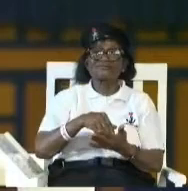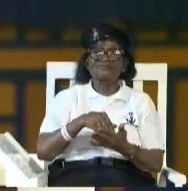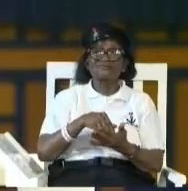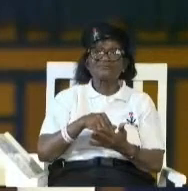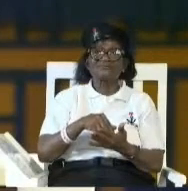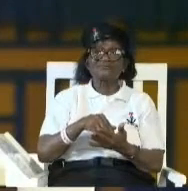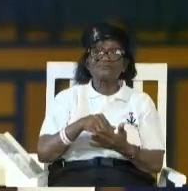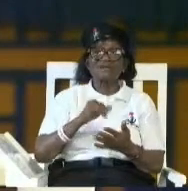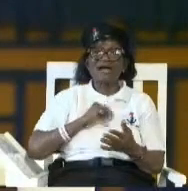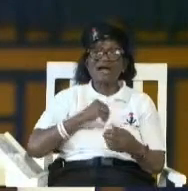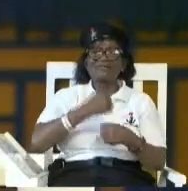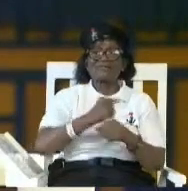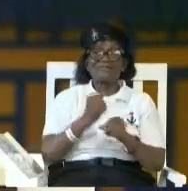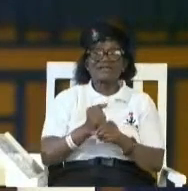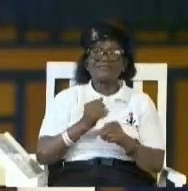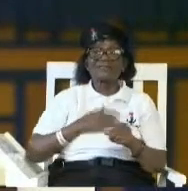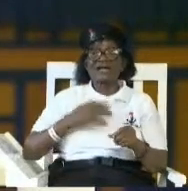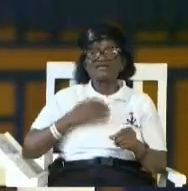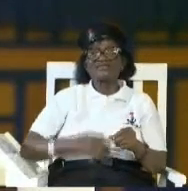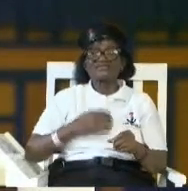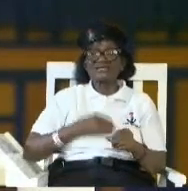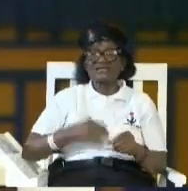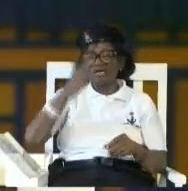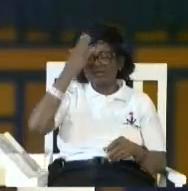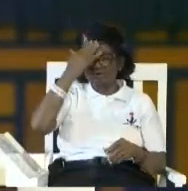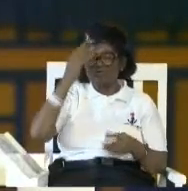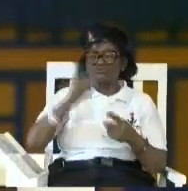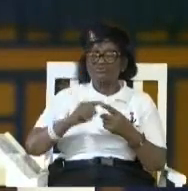I made my desire known to God.